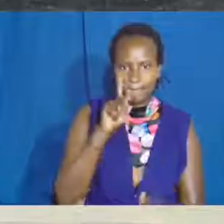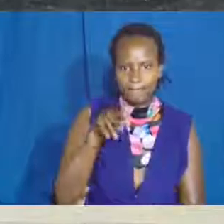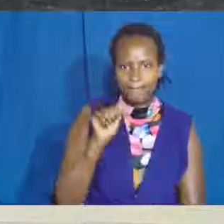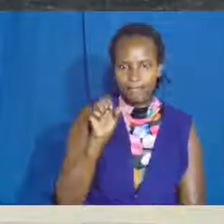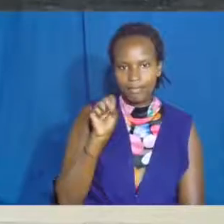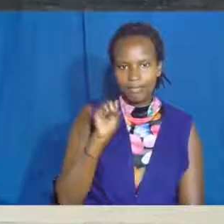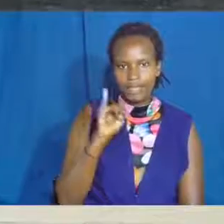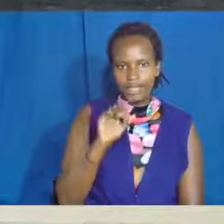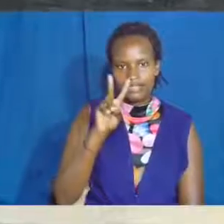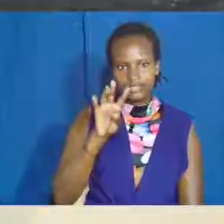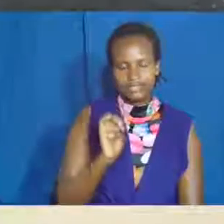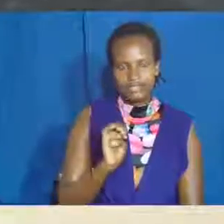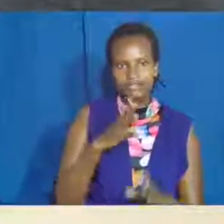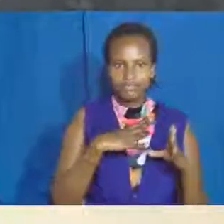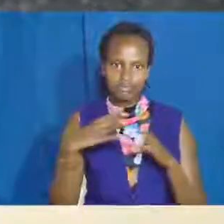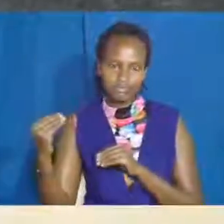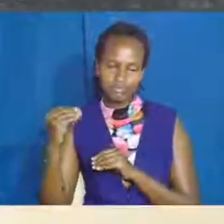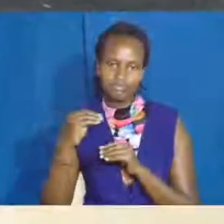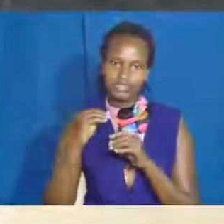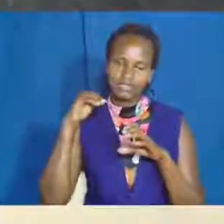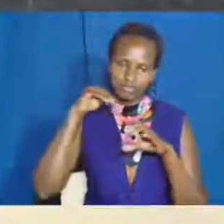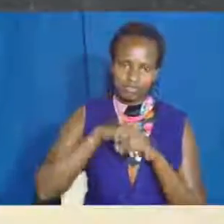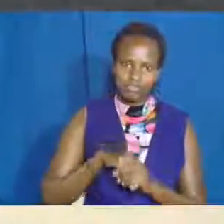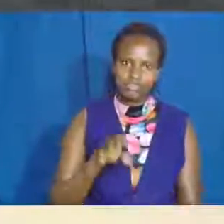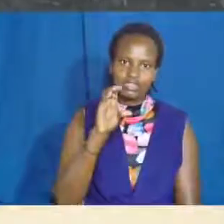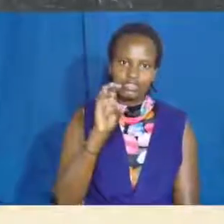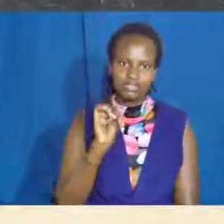So that is the unit we're going to discuss today with you,